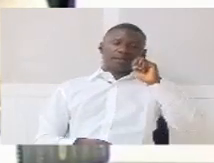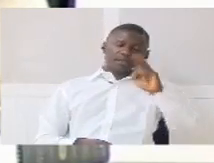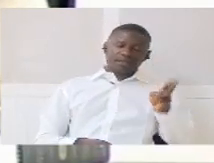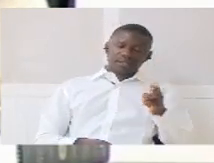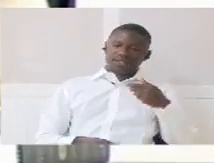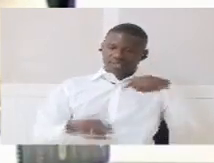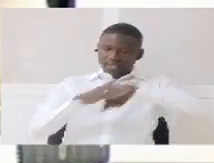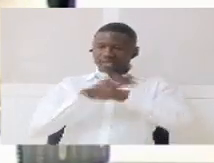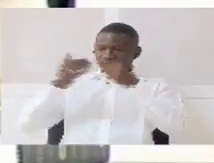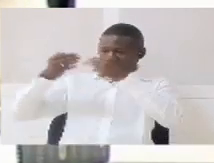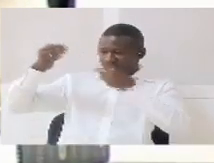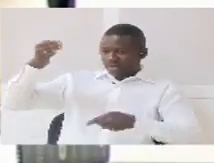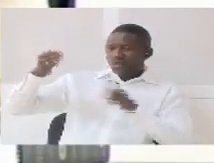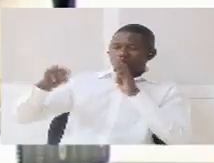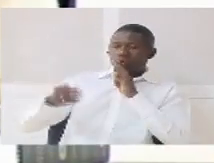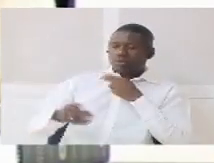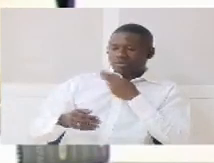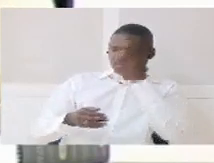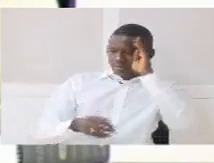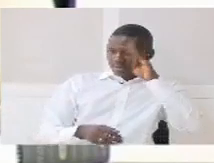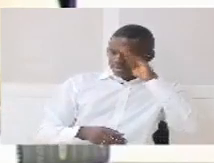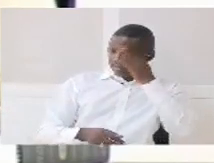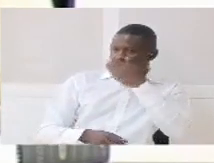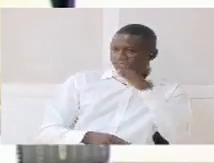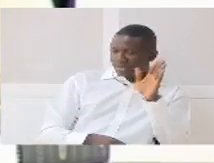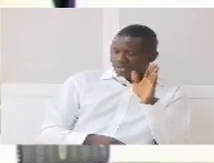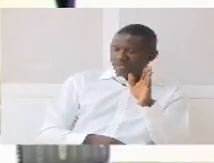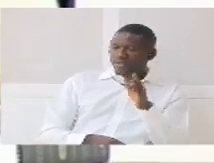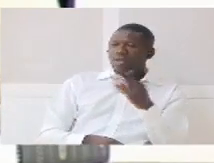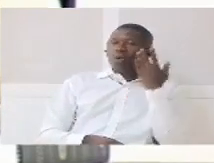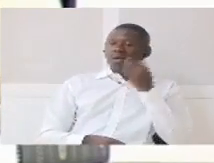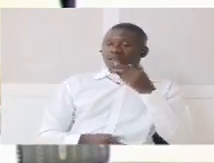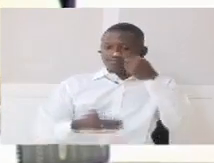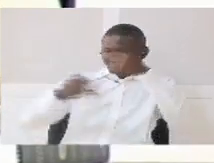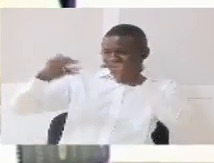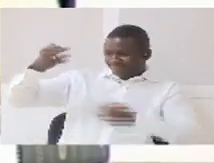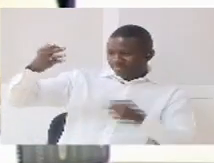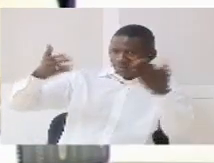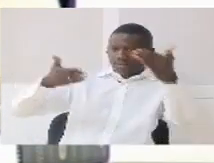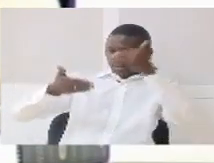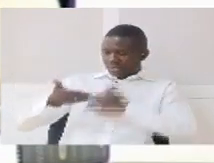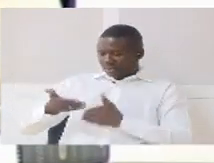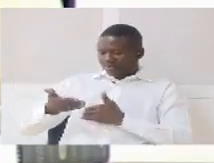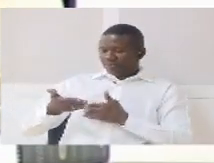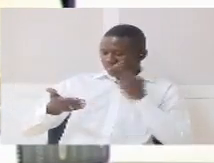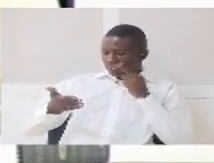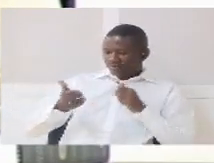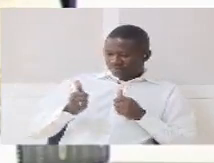list of those that are to be pardoned. So new list of that. When that list arrives. Go list or follow. We follow the